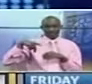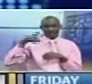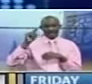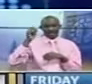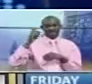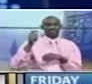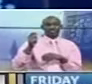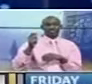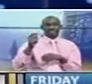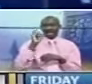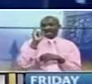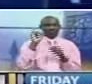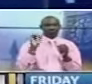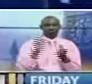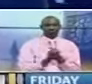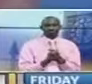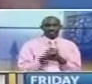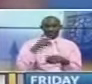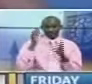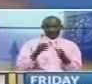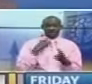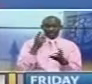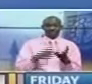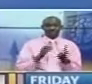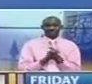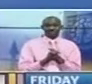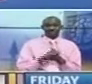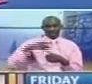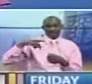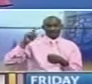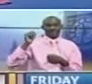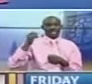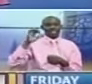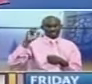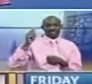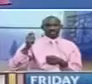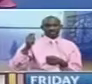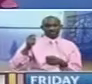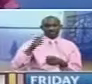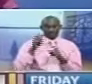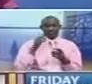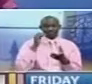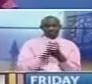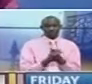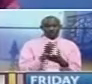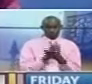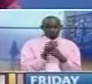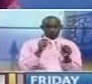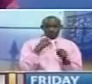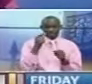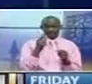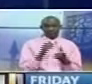is silent. Believe you me. But We when don't- somebody says plate, there's no problem. There's So no you problem. can say, but you they- can